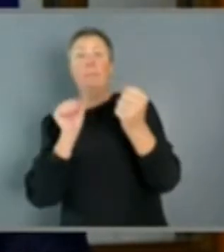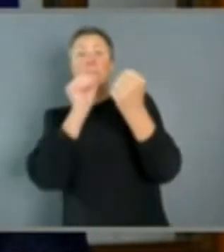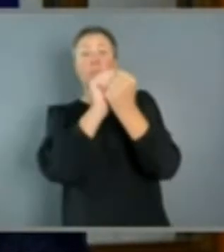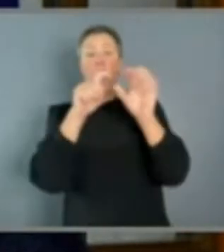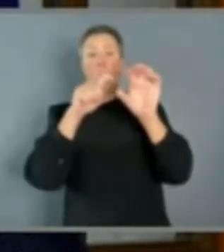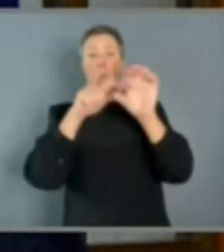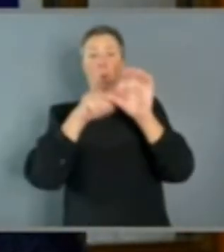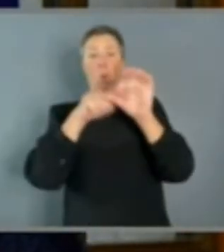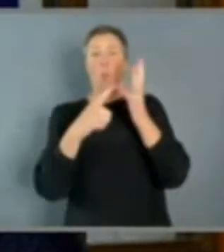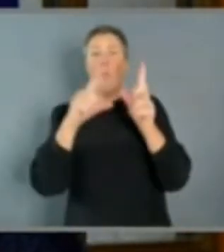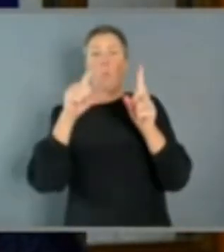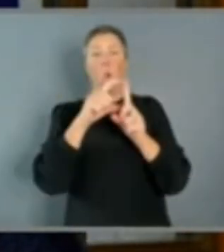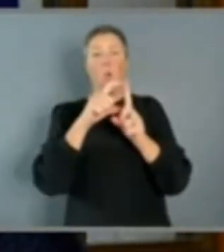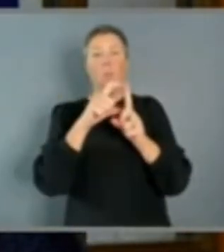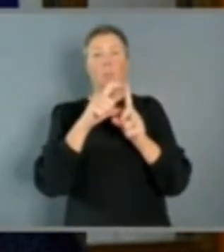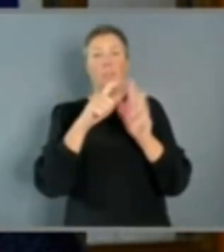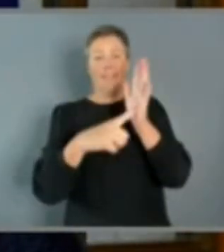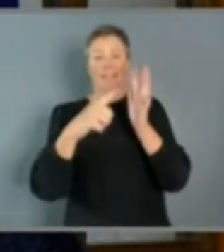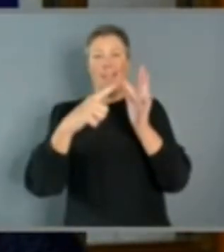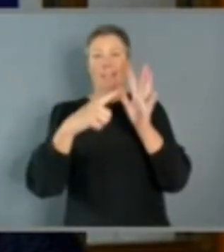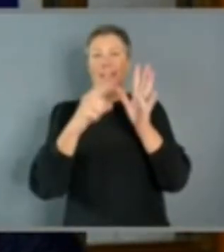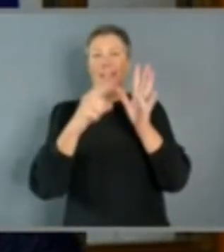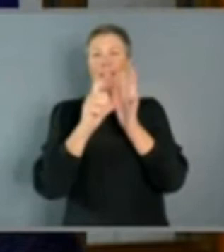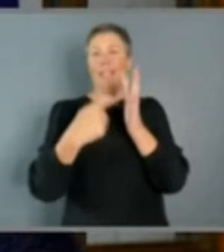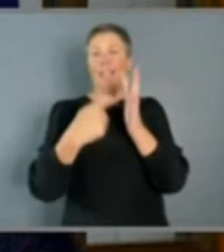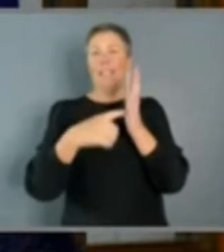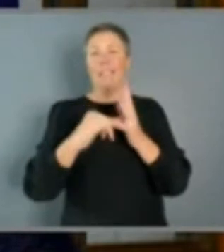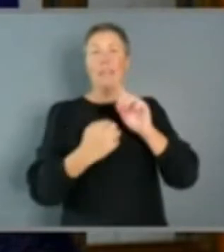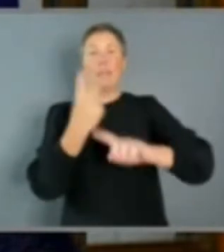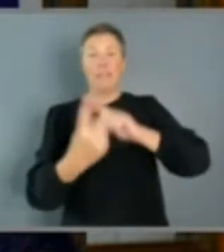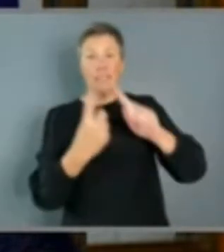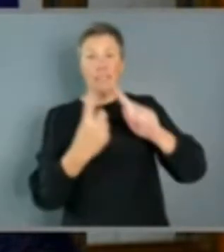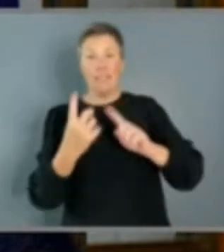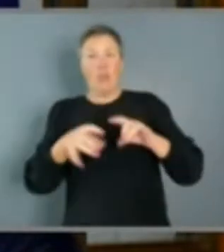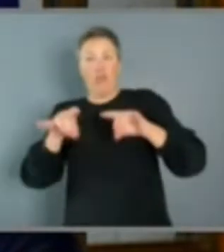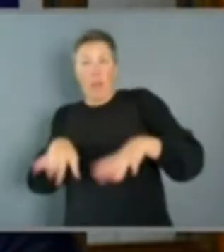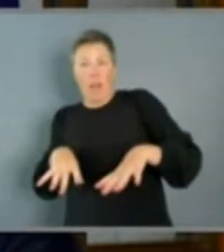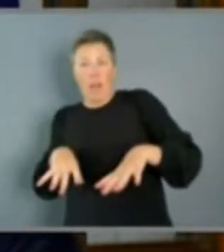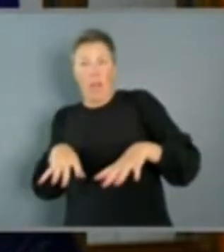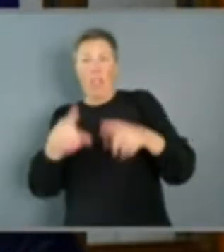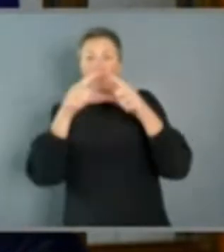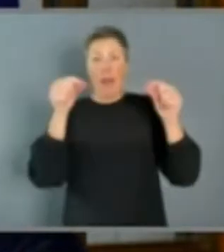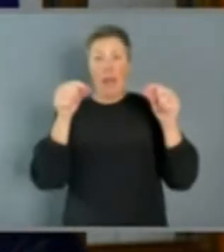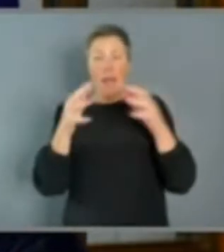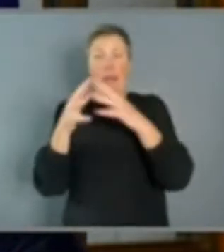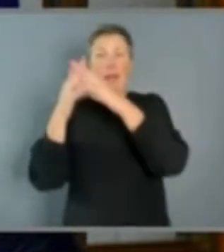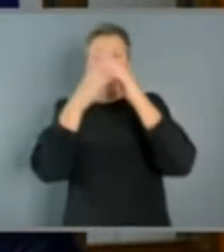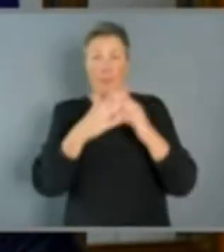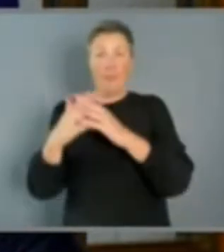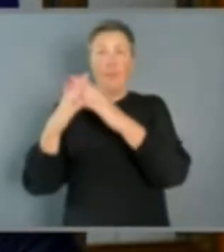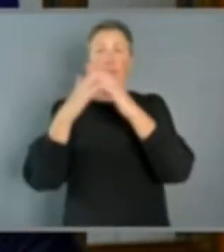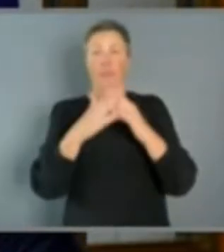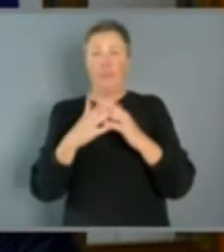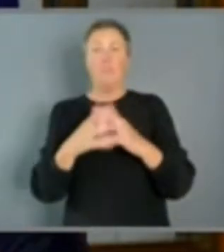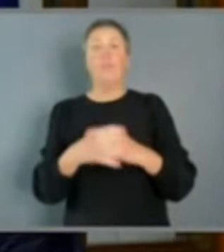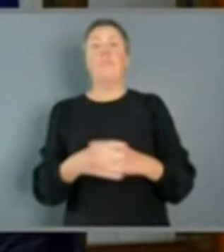Leaders meeting undertaking on vaccines from last Saturday with Australia, India, Japan and the United States. Under the agreement that was made at the